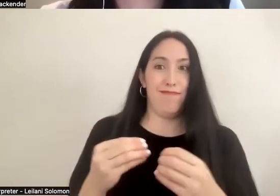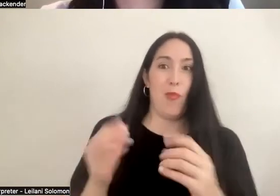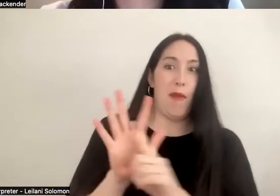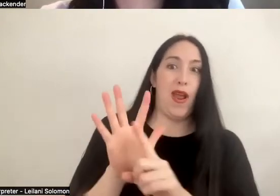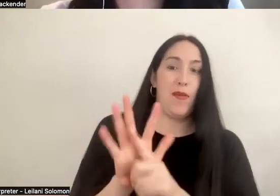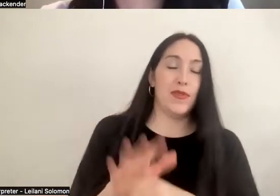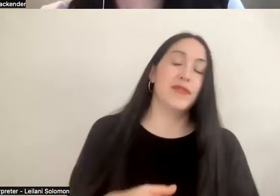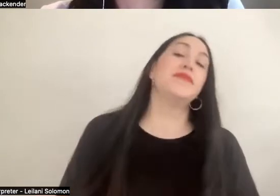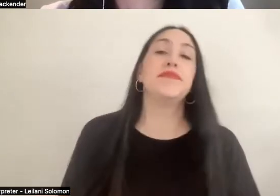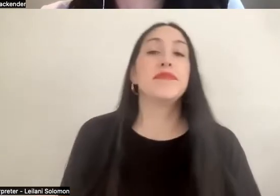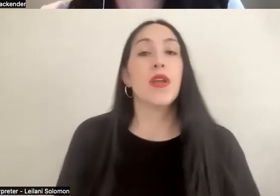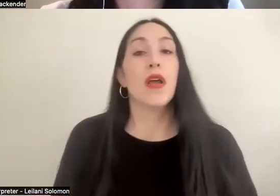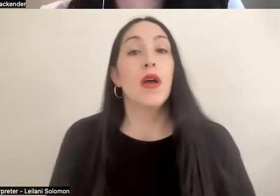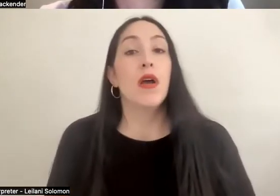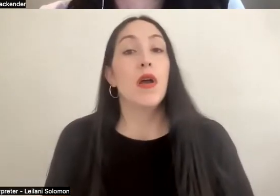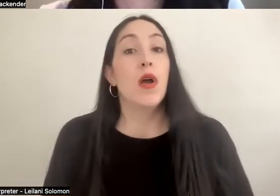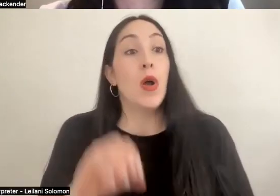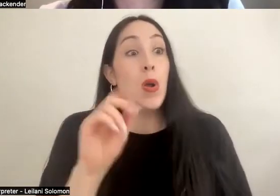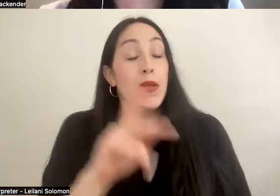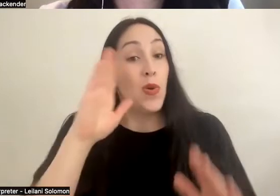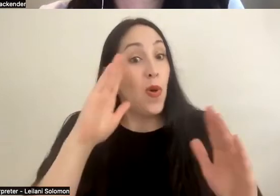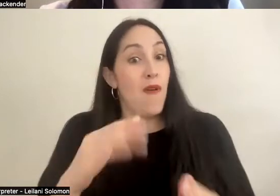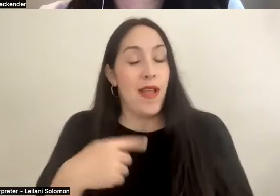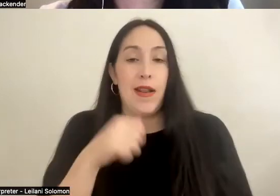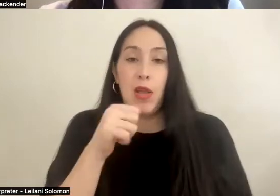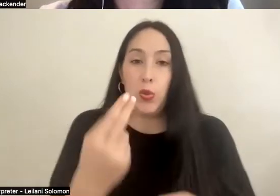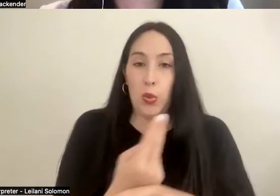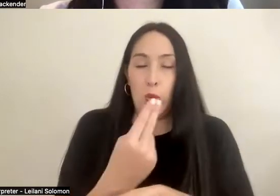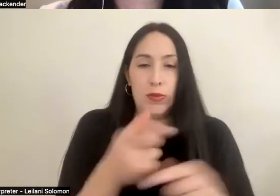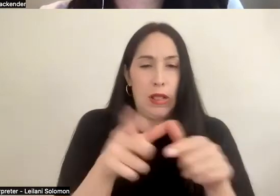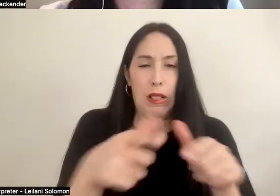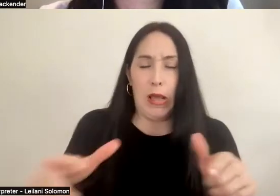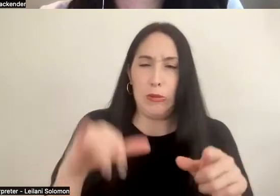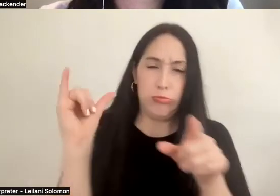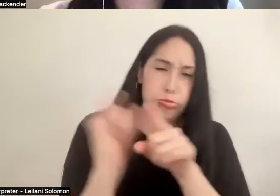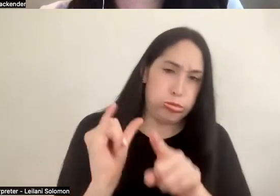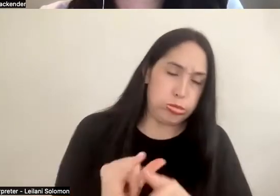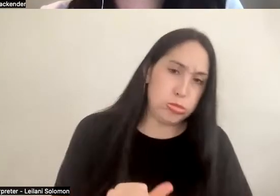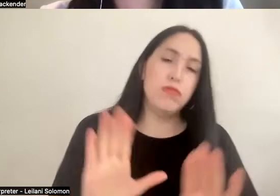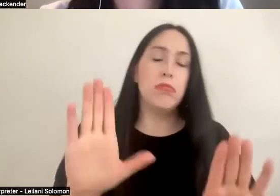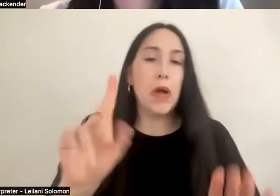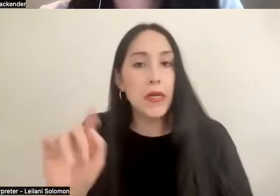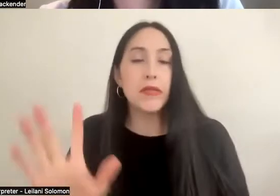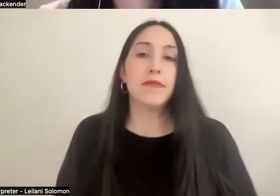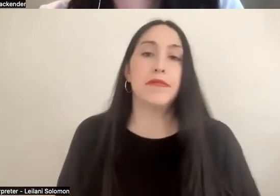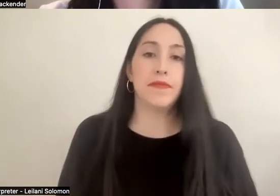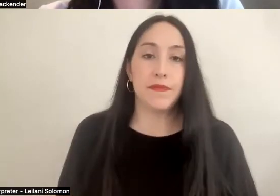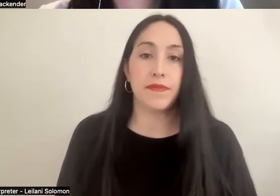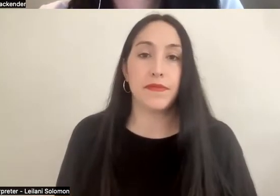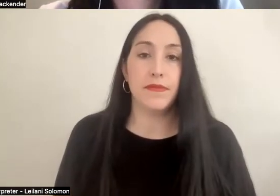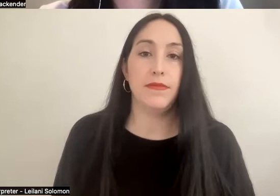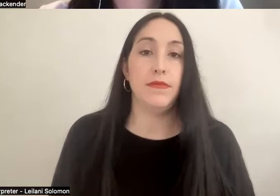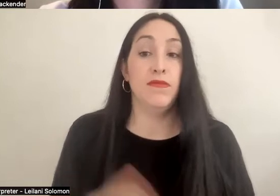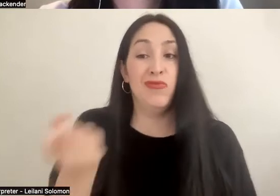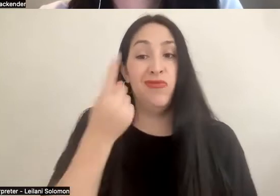Hopefully I won't use jargon that is too complicated to interpret. But so the way Able United